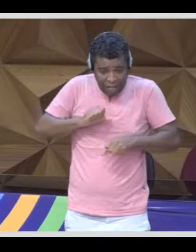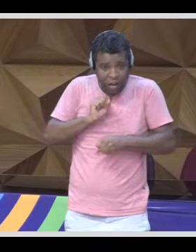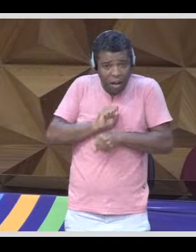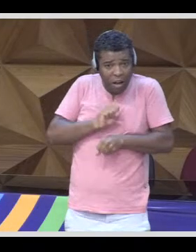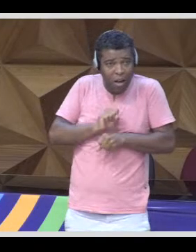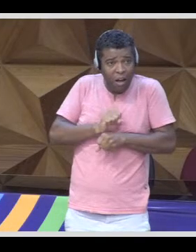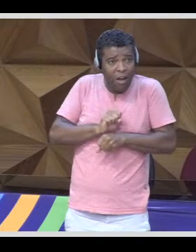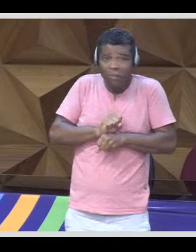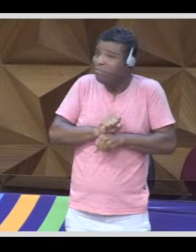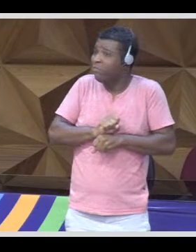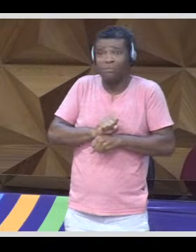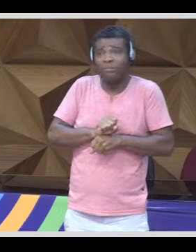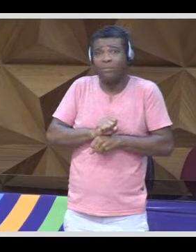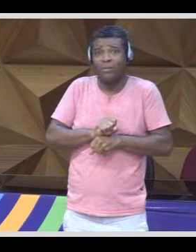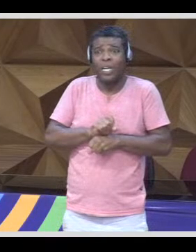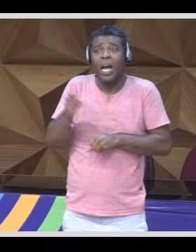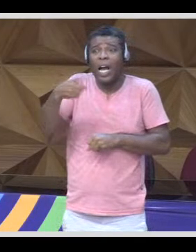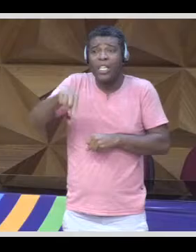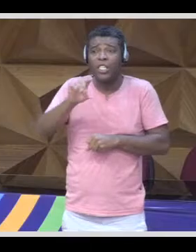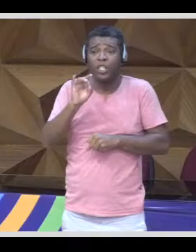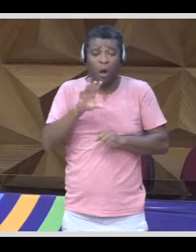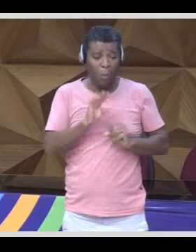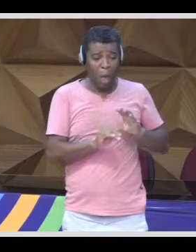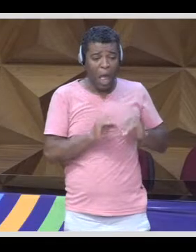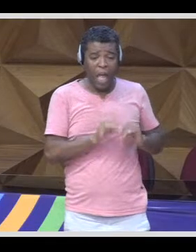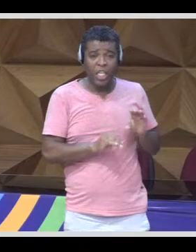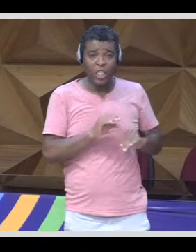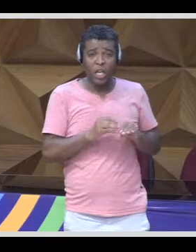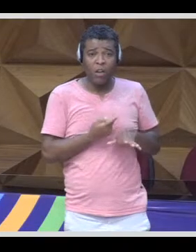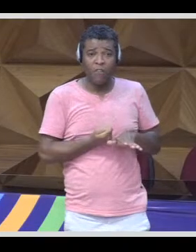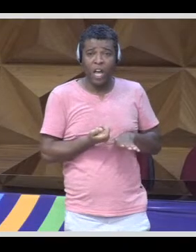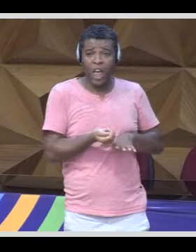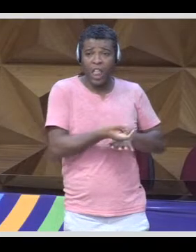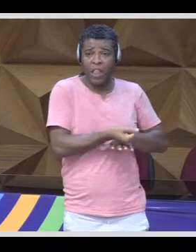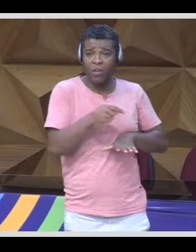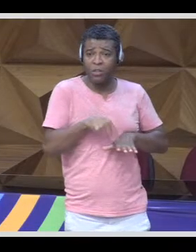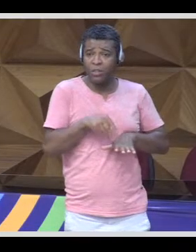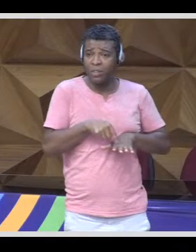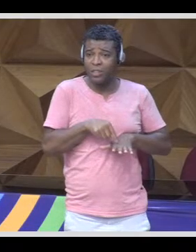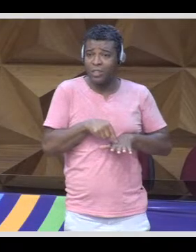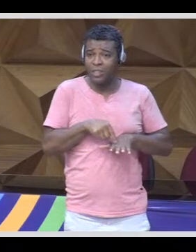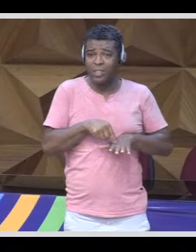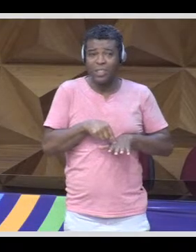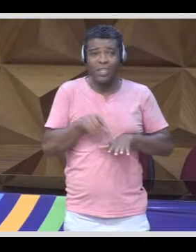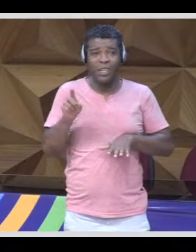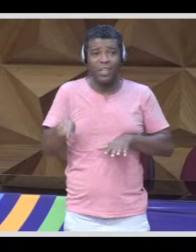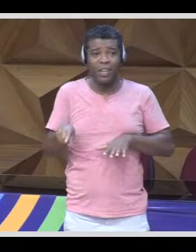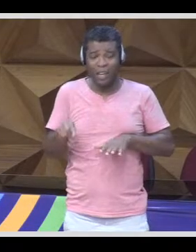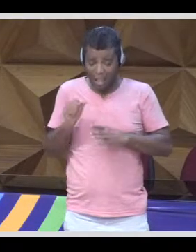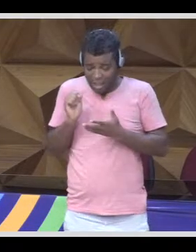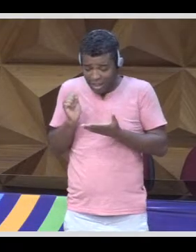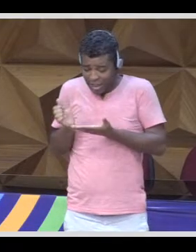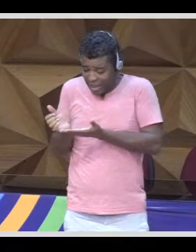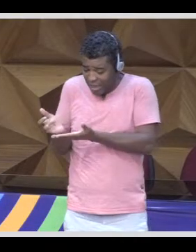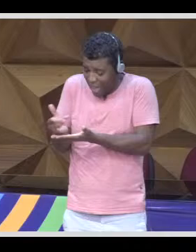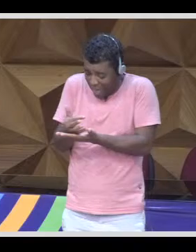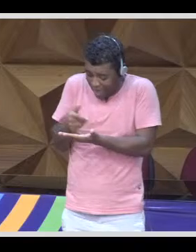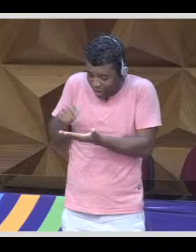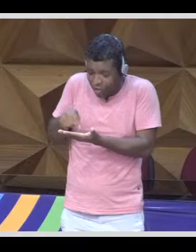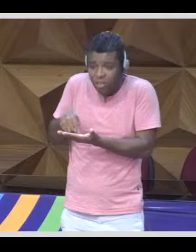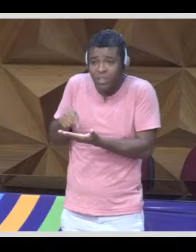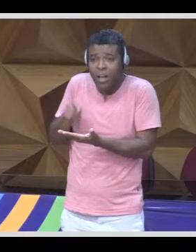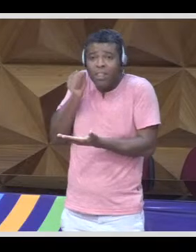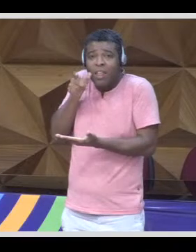still. And, but we were collecting data from Telegram. And we didn't focus our data